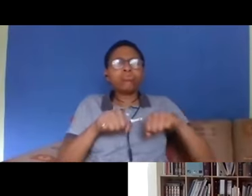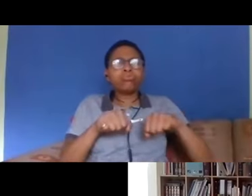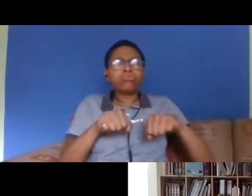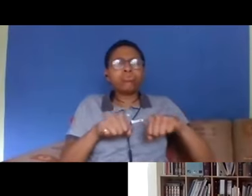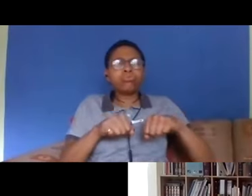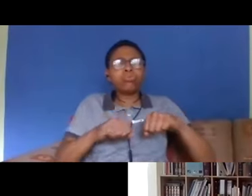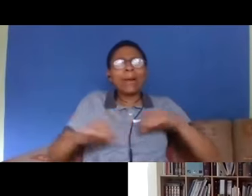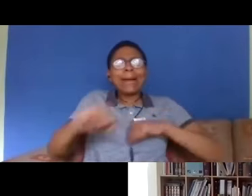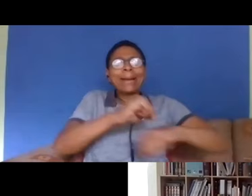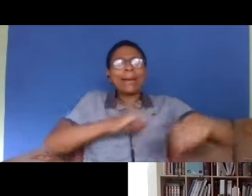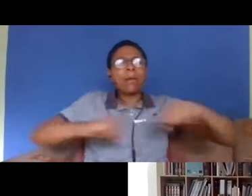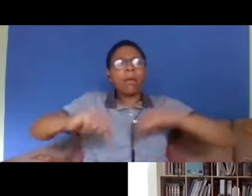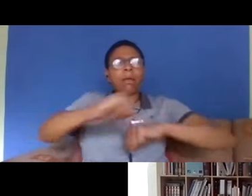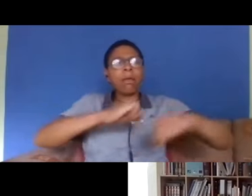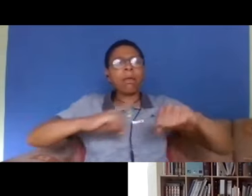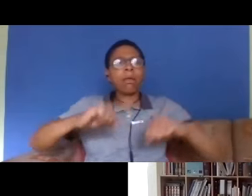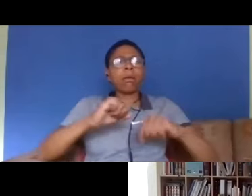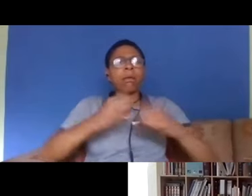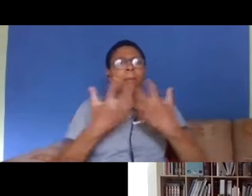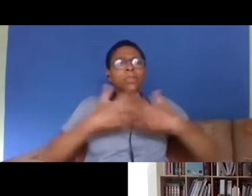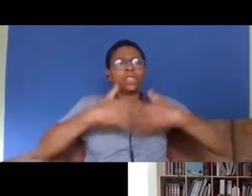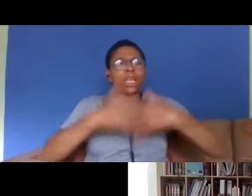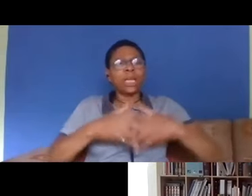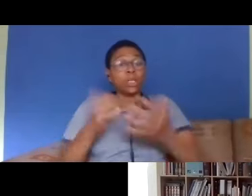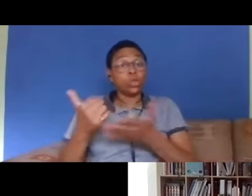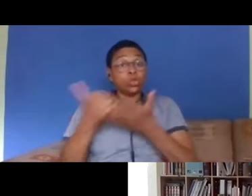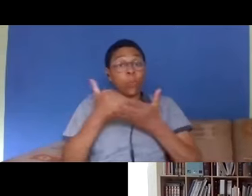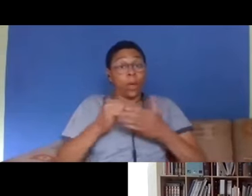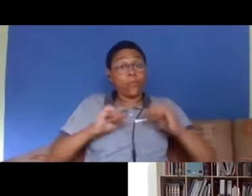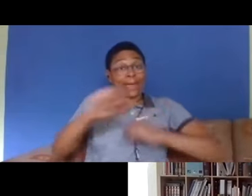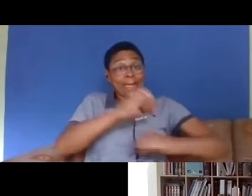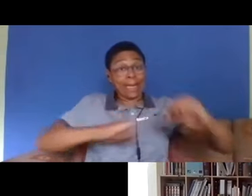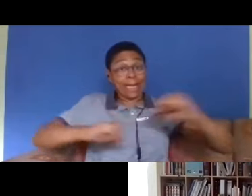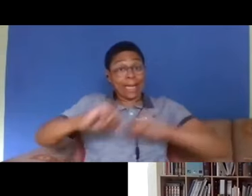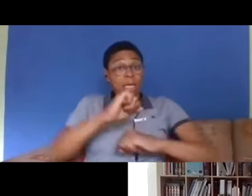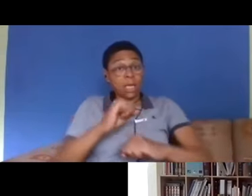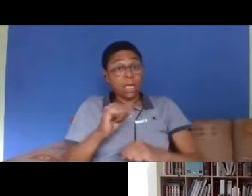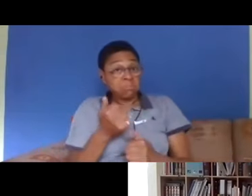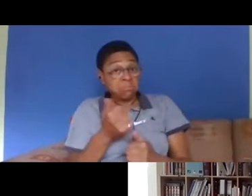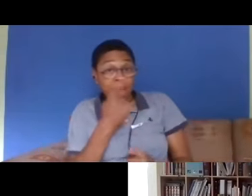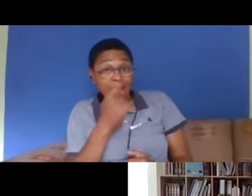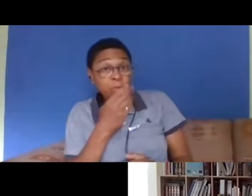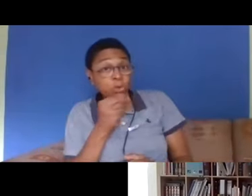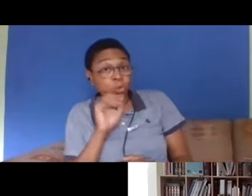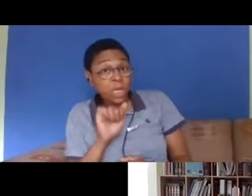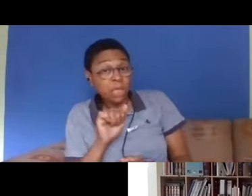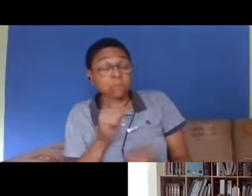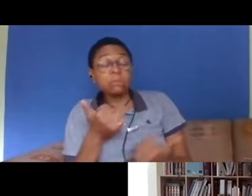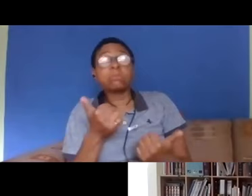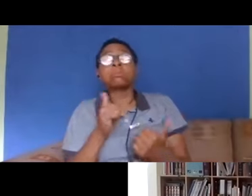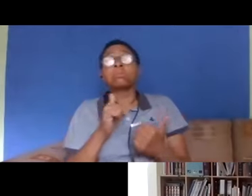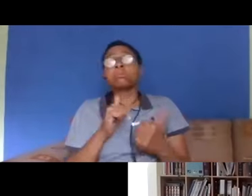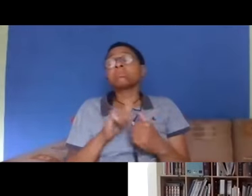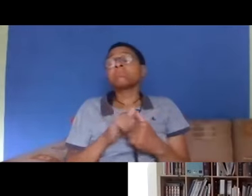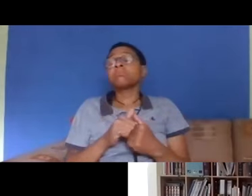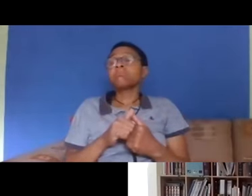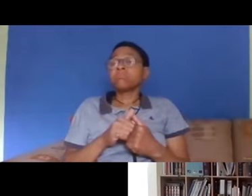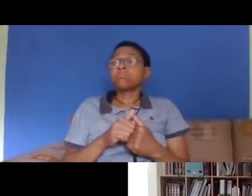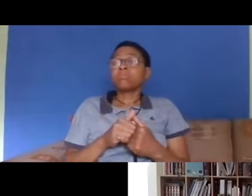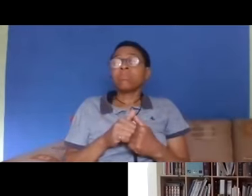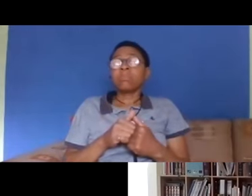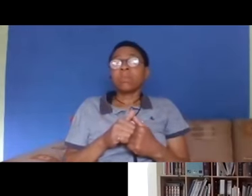your fogger machine to do. And I think Milton kills absolutely everything